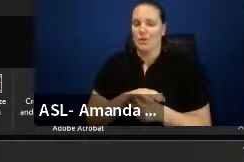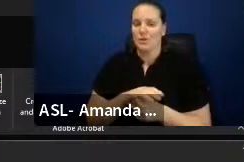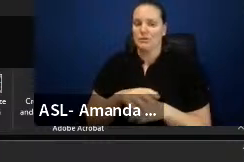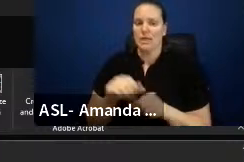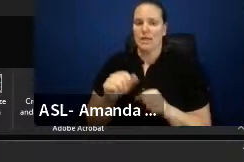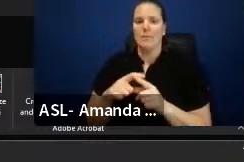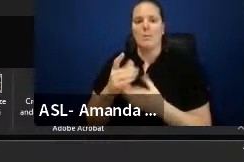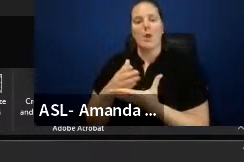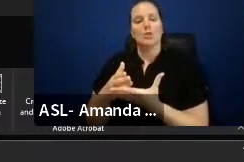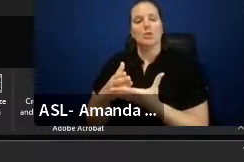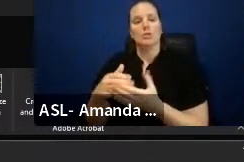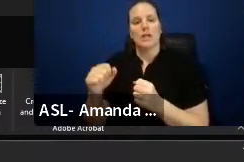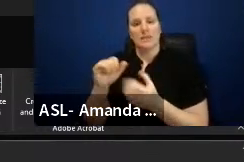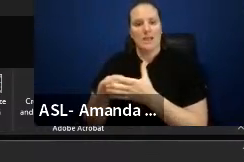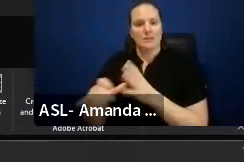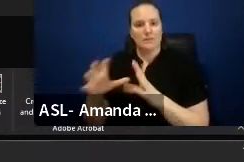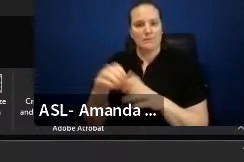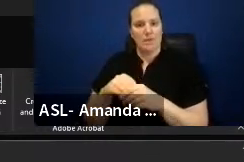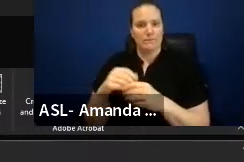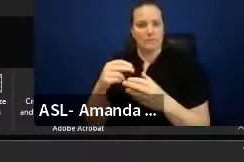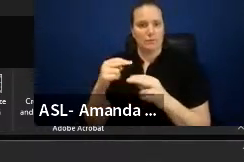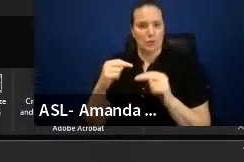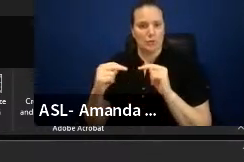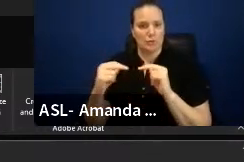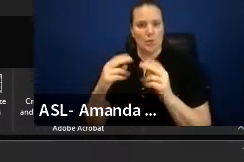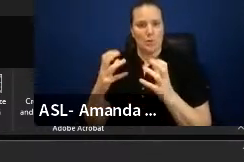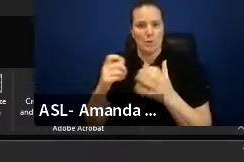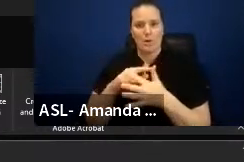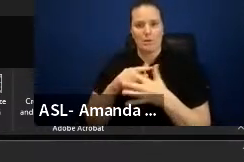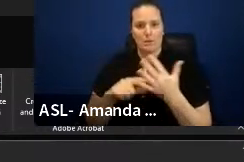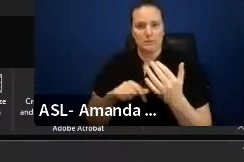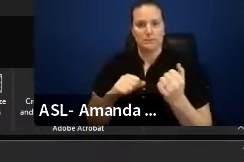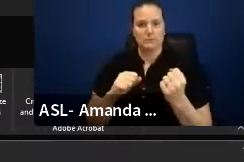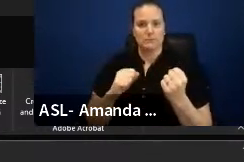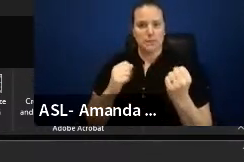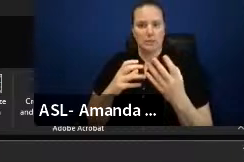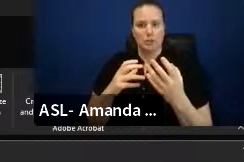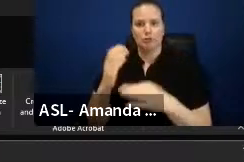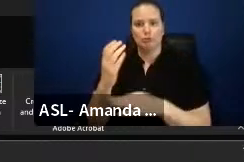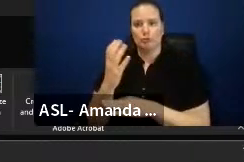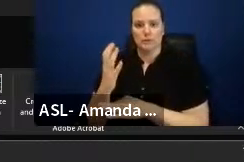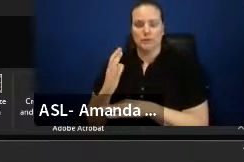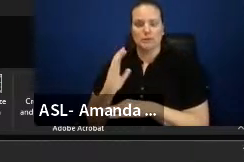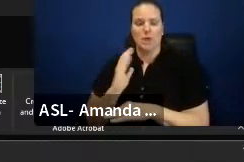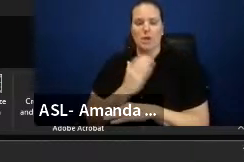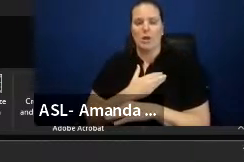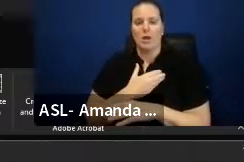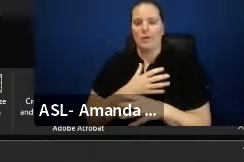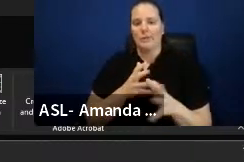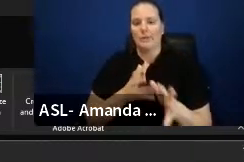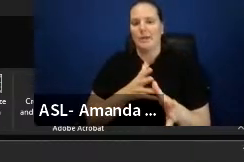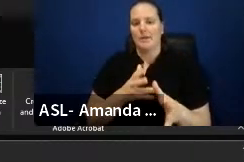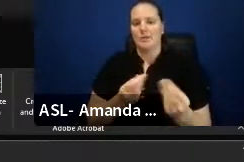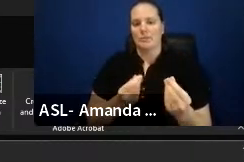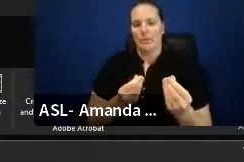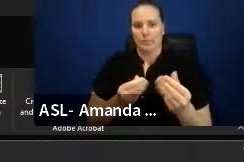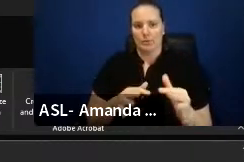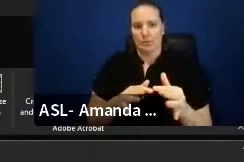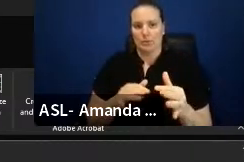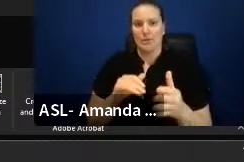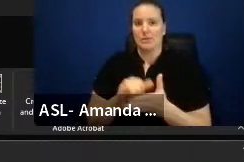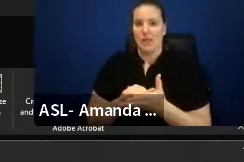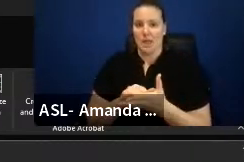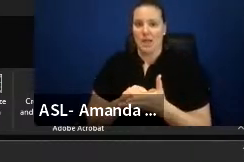that can be a part of the negotiation. We want X number of trees on our remainder of property. Those type of